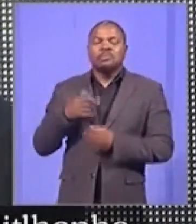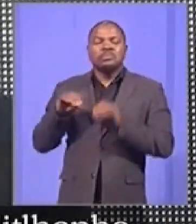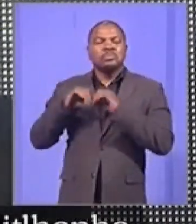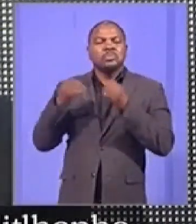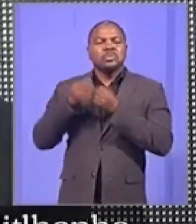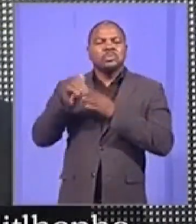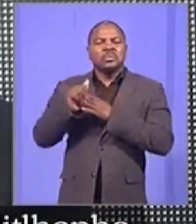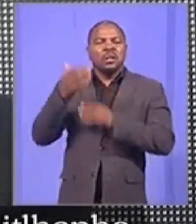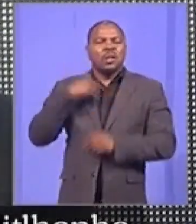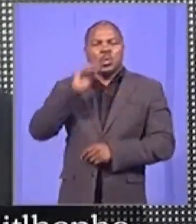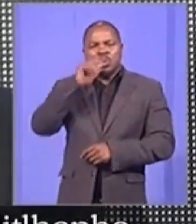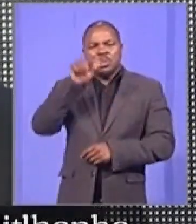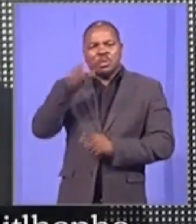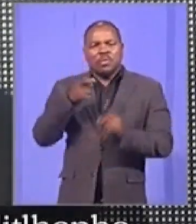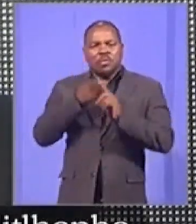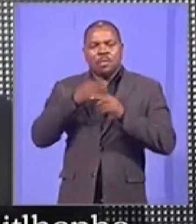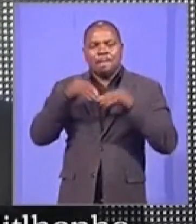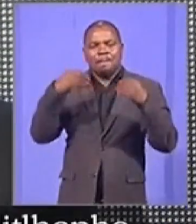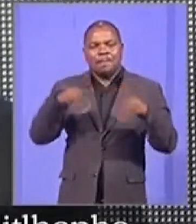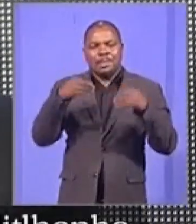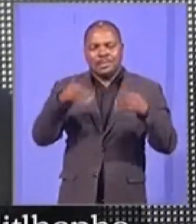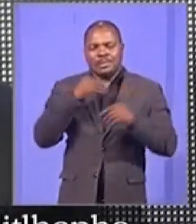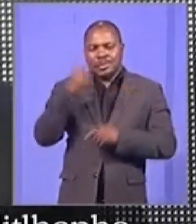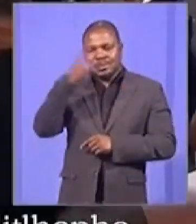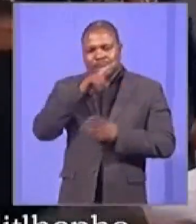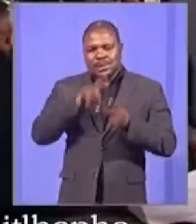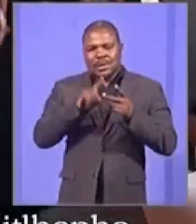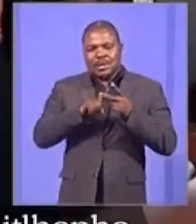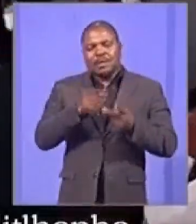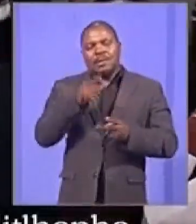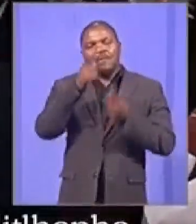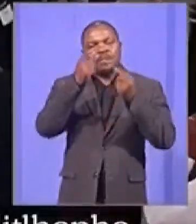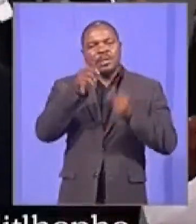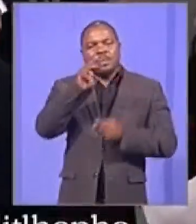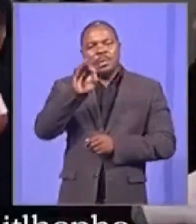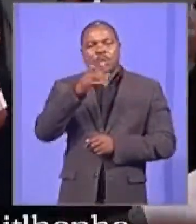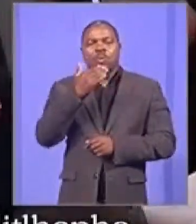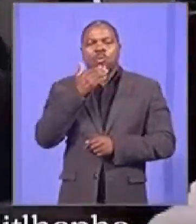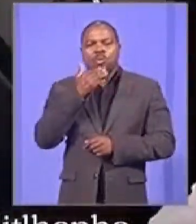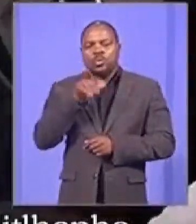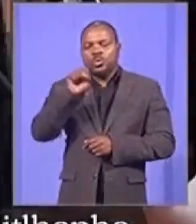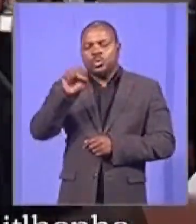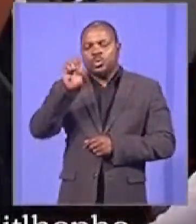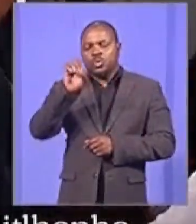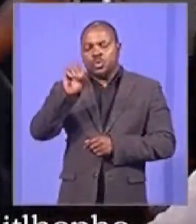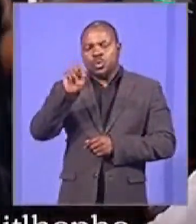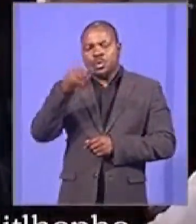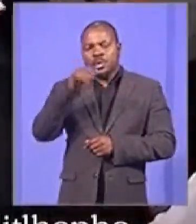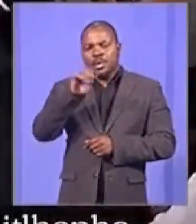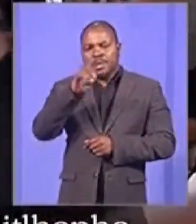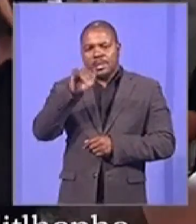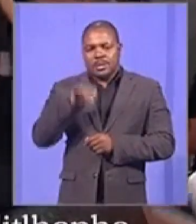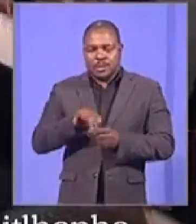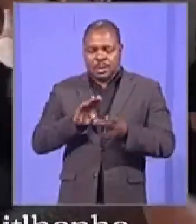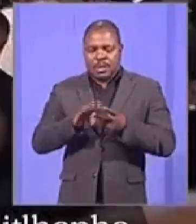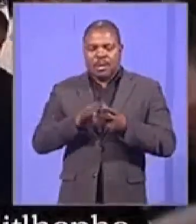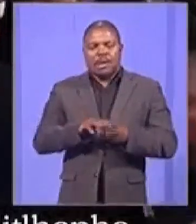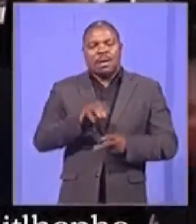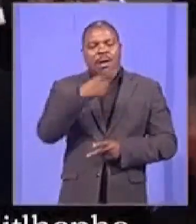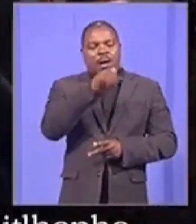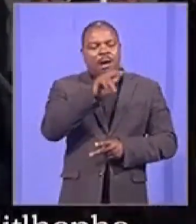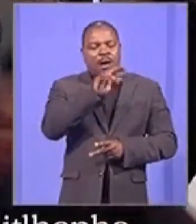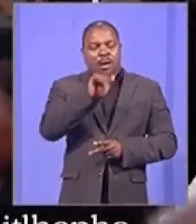wa dikgang wa maloba wa Business Day le Financial Mail Songezo Zibi. Bangwe ba baeteledipele ba akaretsa Makashule Gana